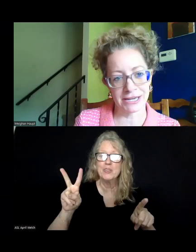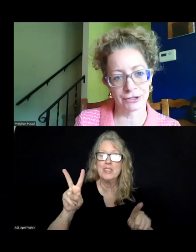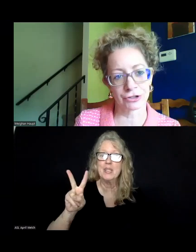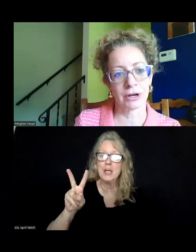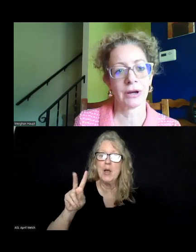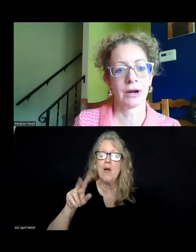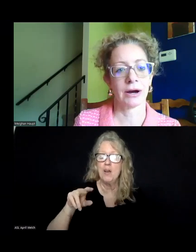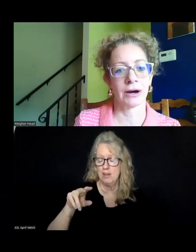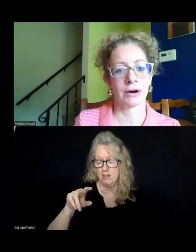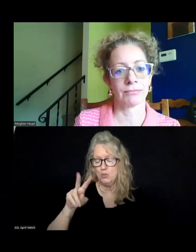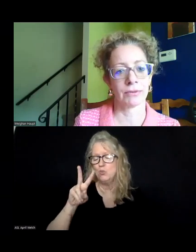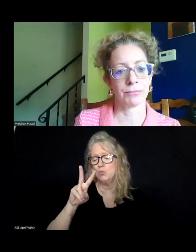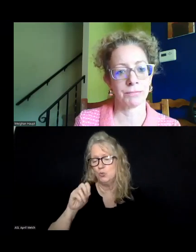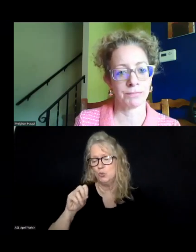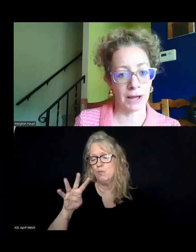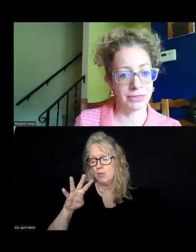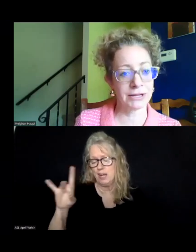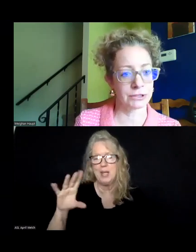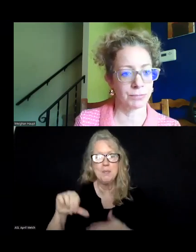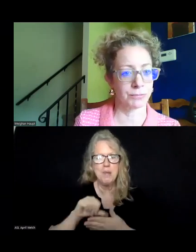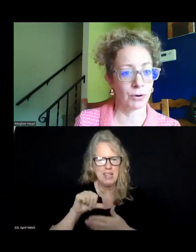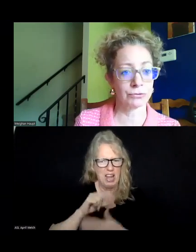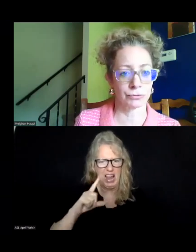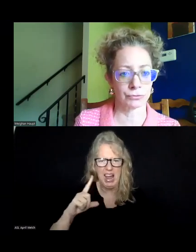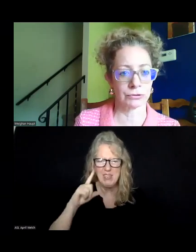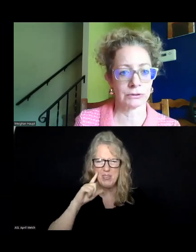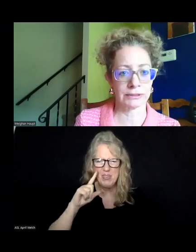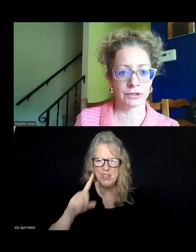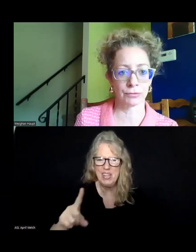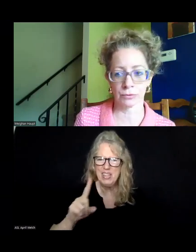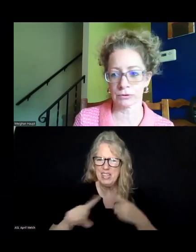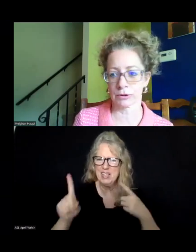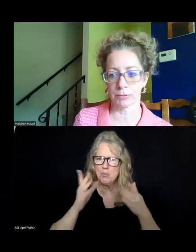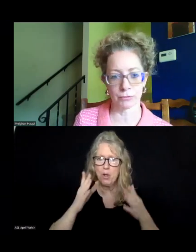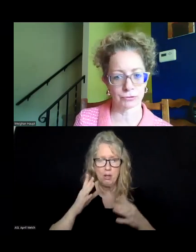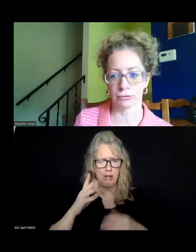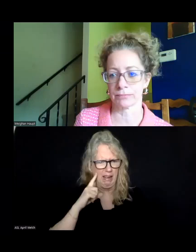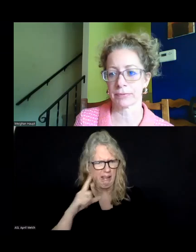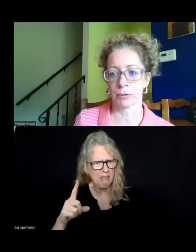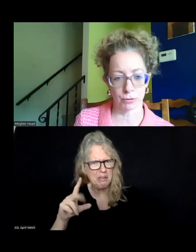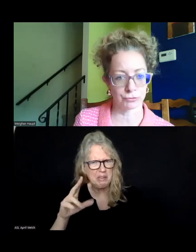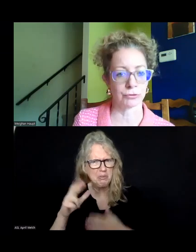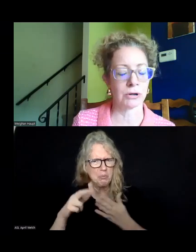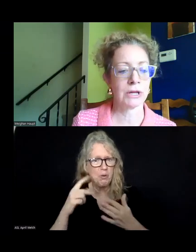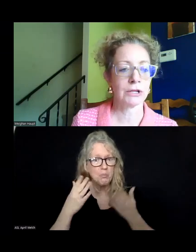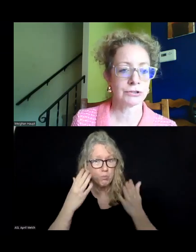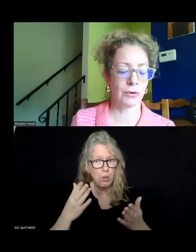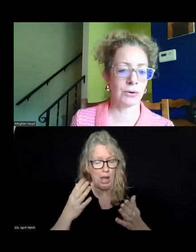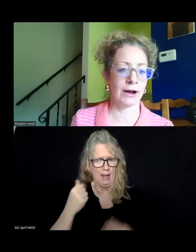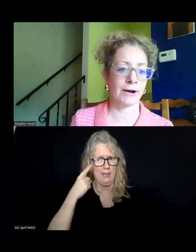2,248 page. I think it's a proposed rule. Is it a rule or a proposed rule? Proposed